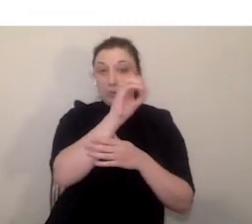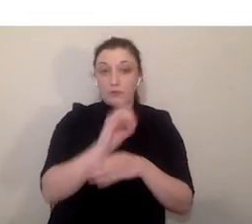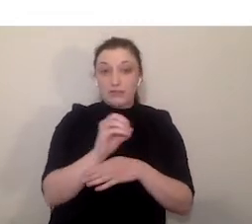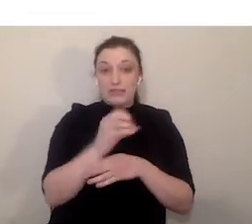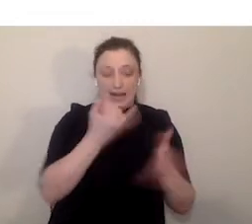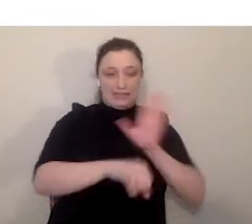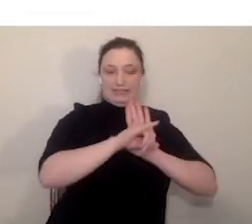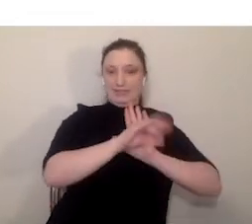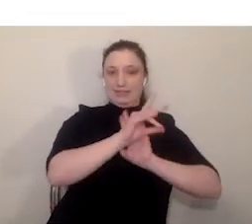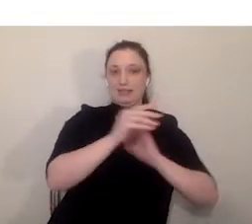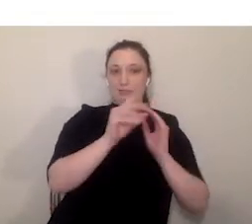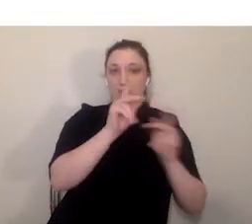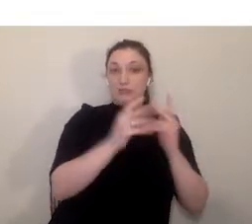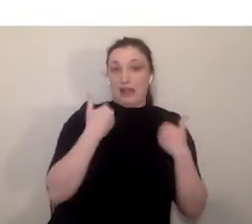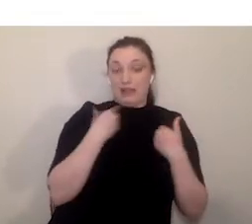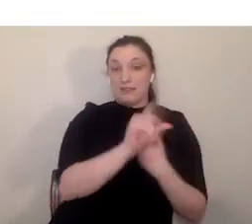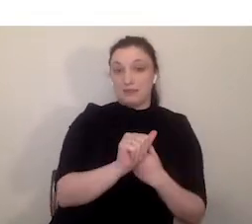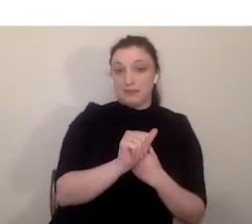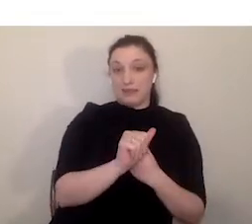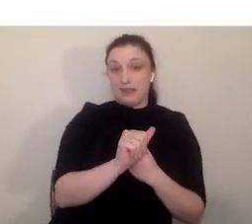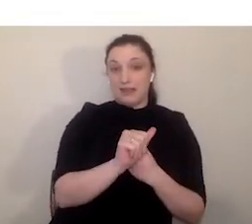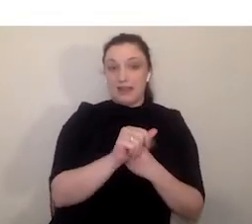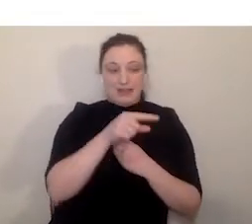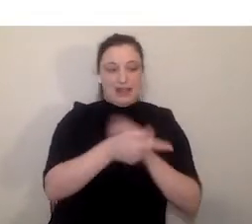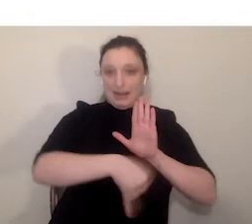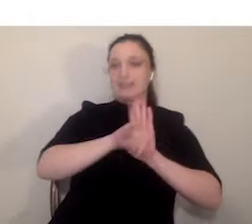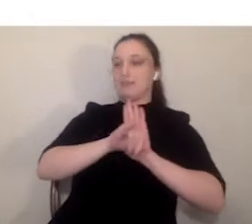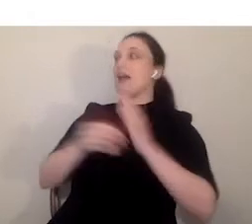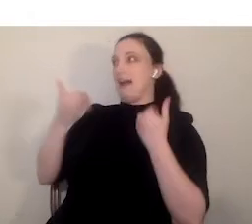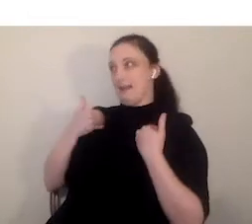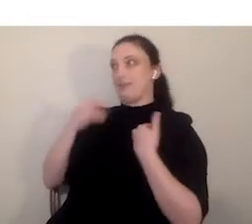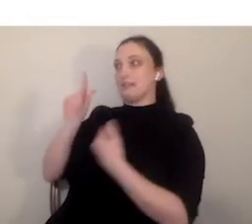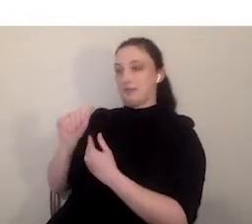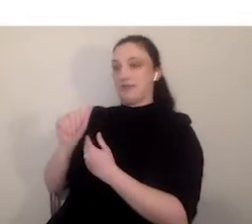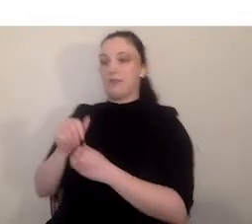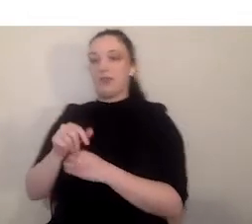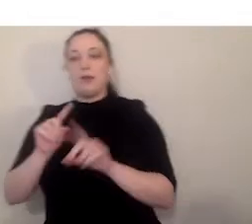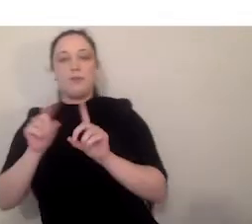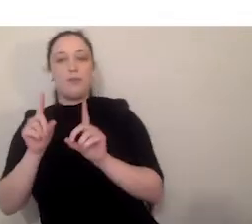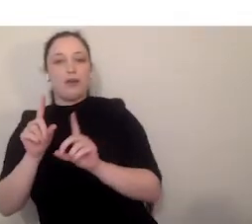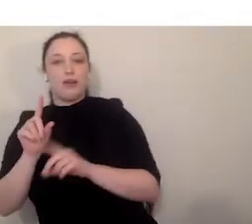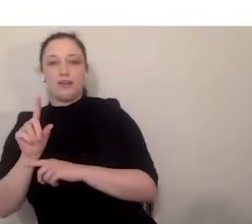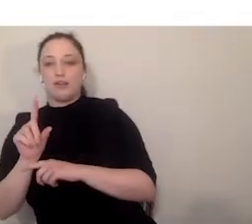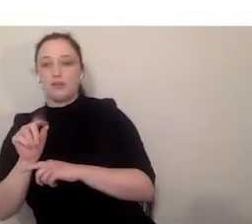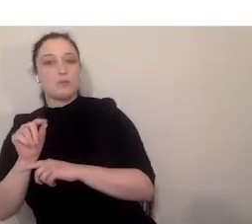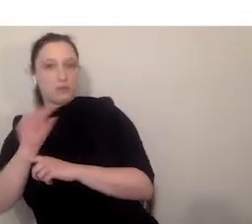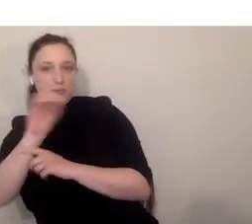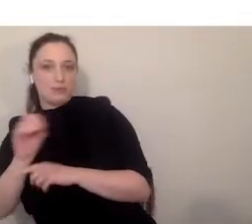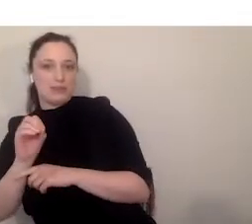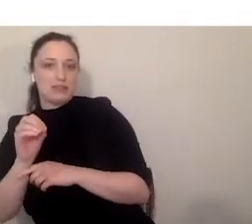to their employer. And while that in of itself may not matter,